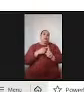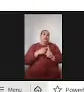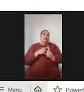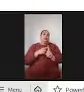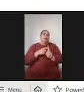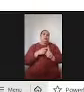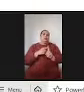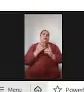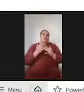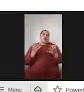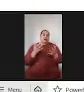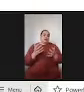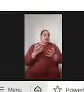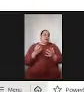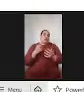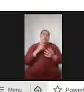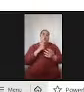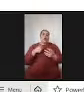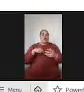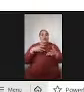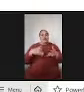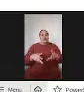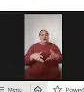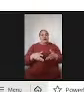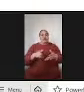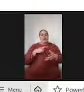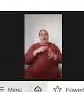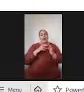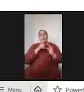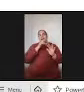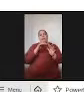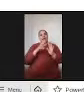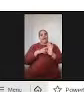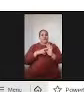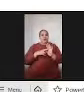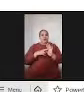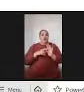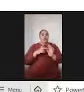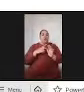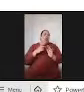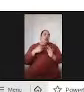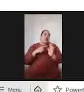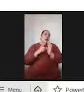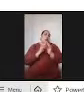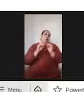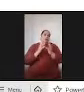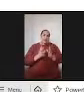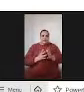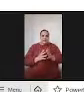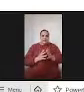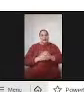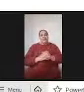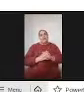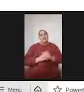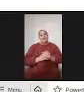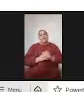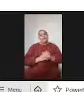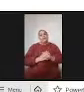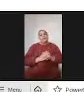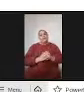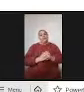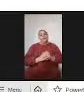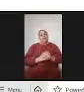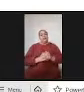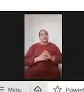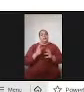Parliament, or why we are here as elected public representatives. We are, after all, lawmakers. With that being said,